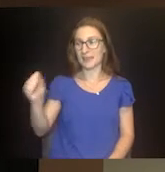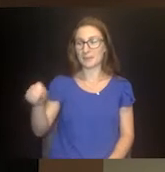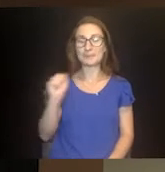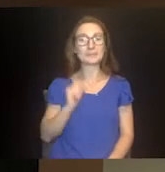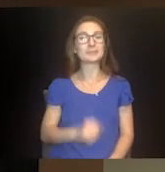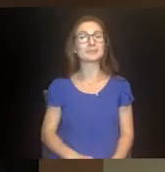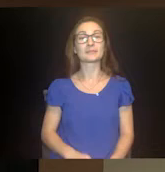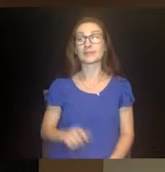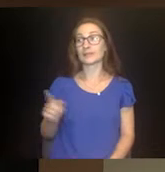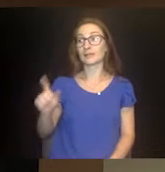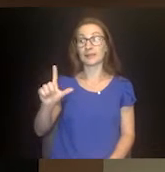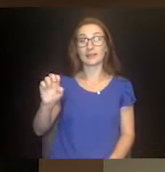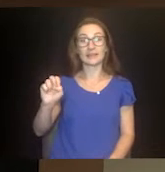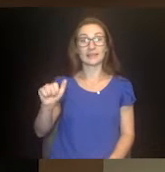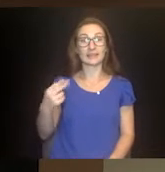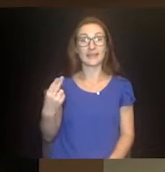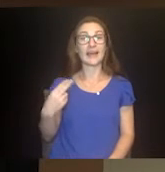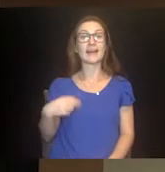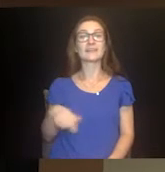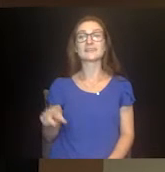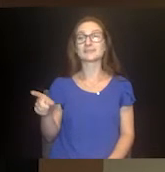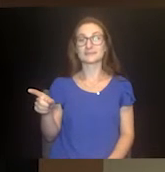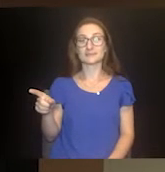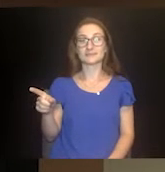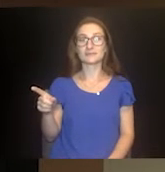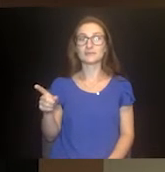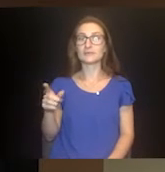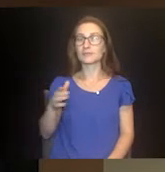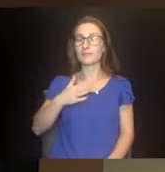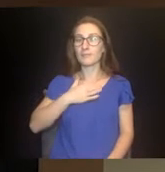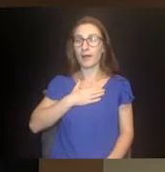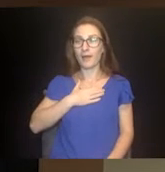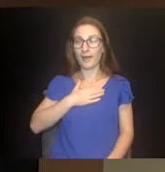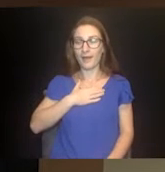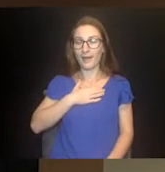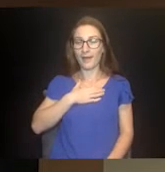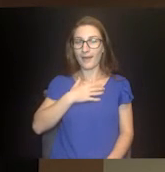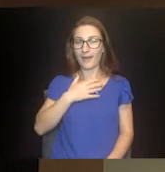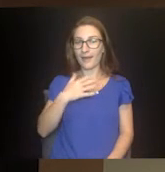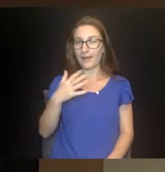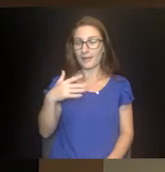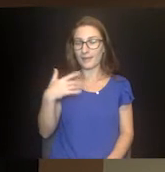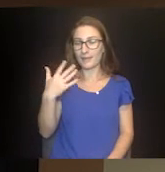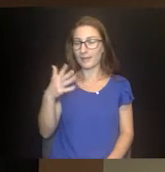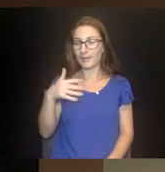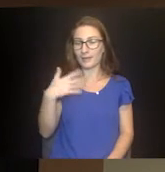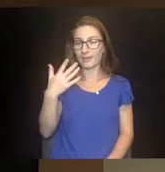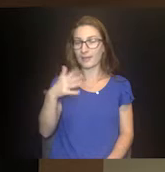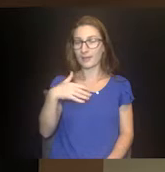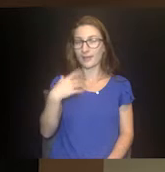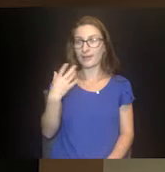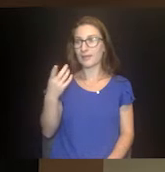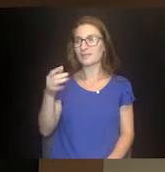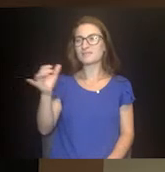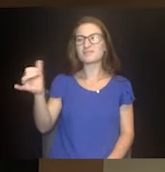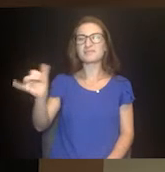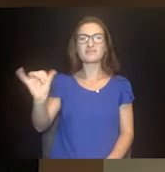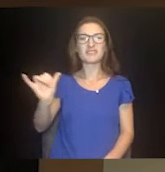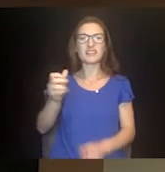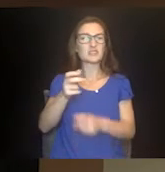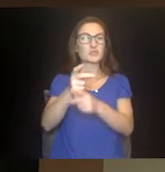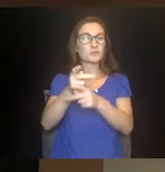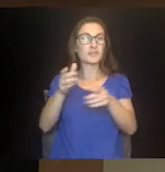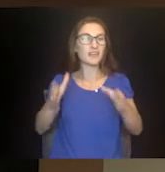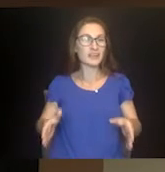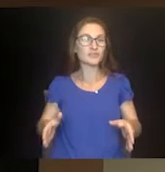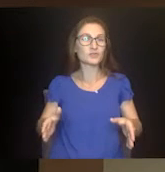So, yeah. Yep. All right, so this is Leah Gorman. She is my up-and-coming, she's